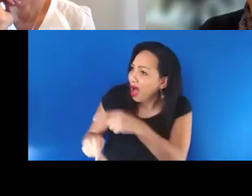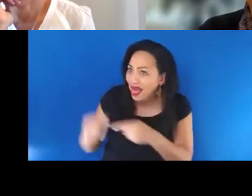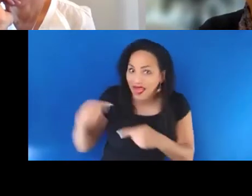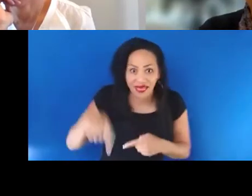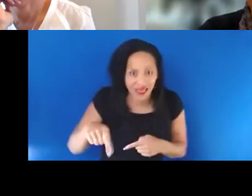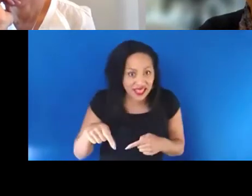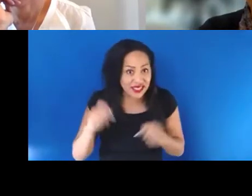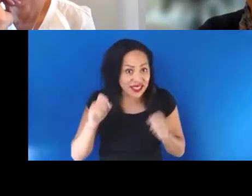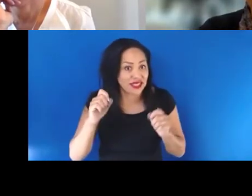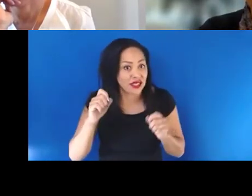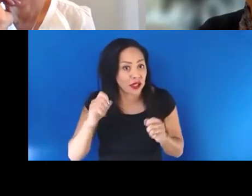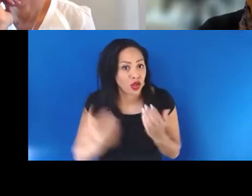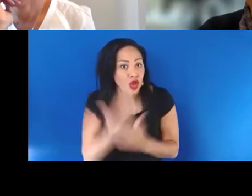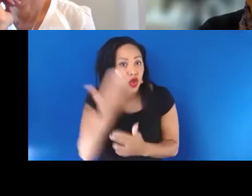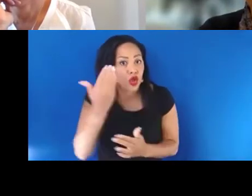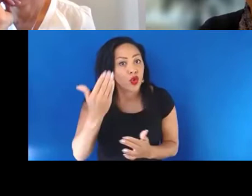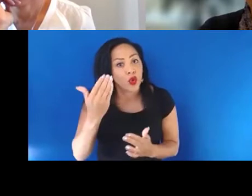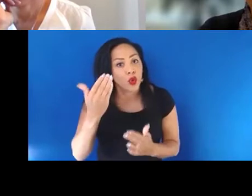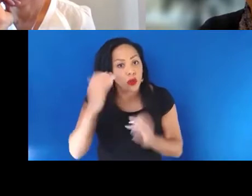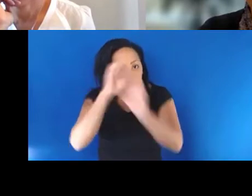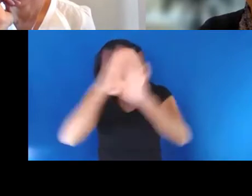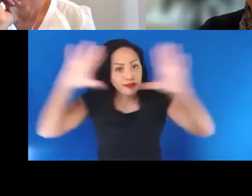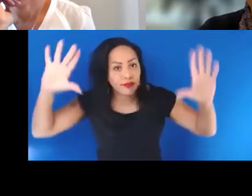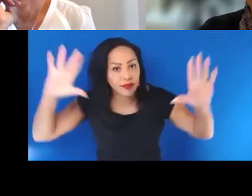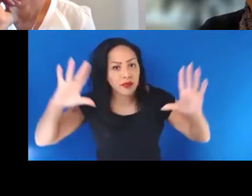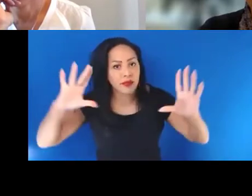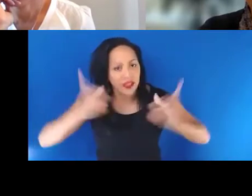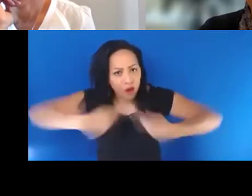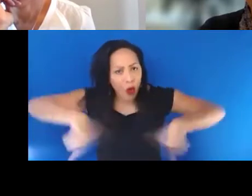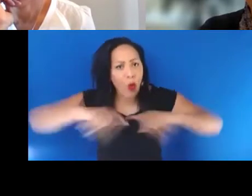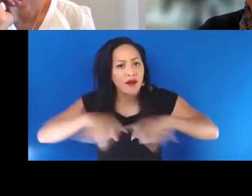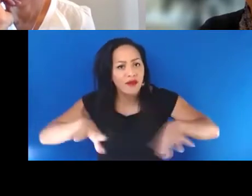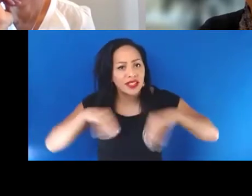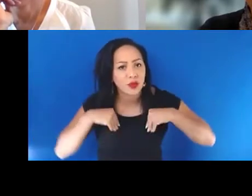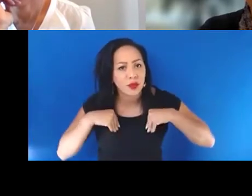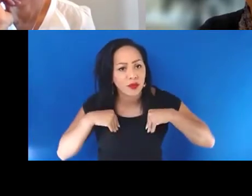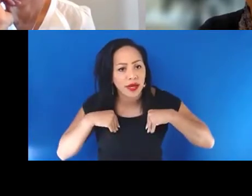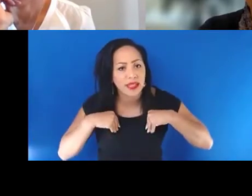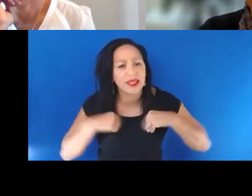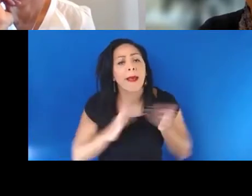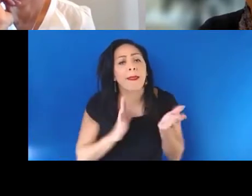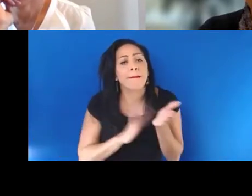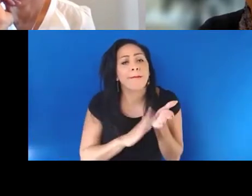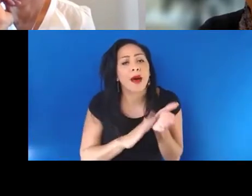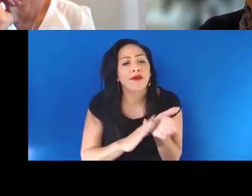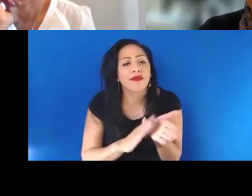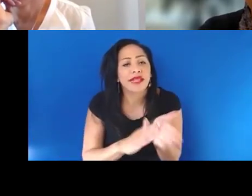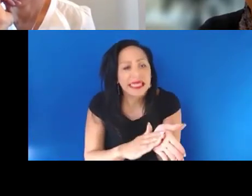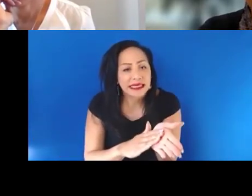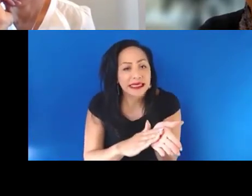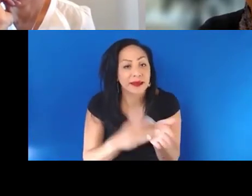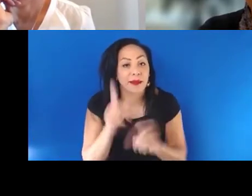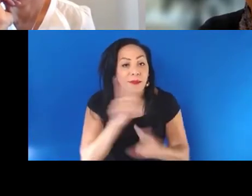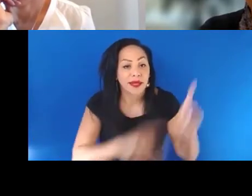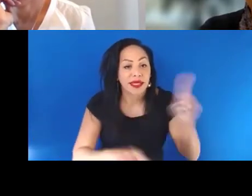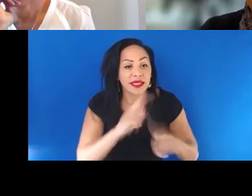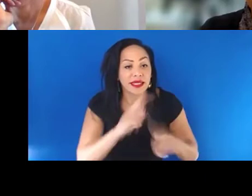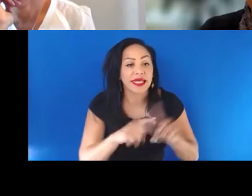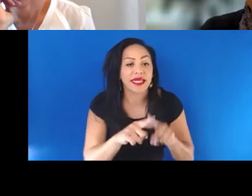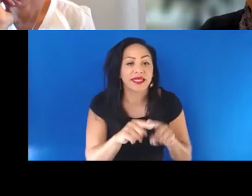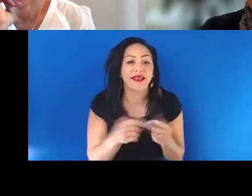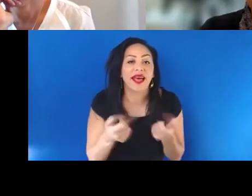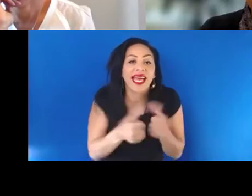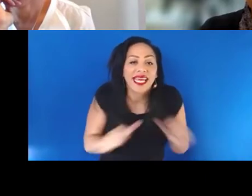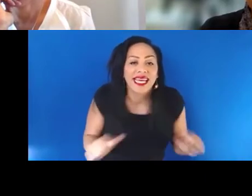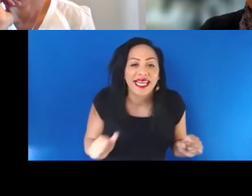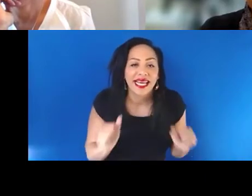us. And so this monthly meeting happens within the Healing Solidarity, and the Healing Solidarity is